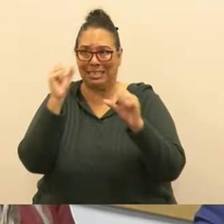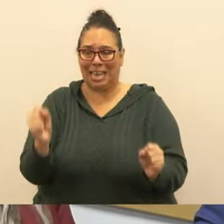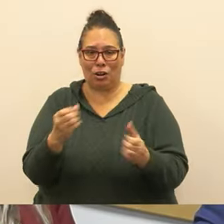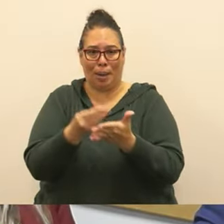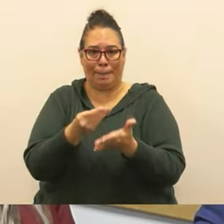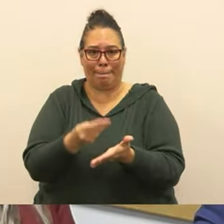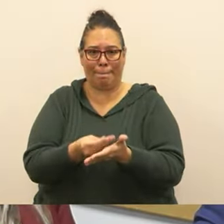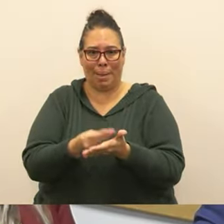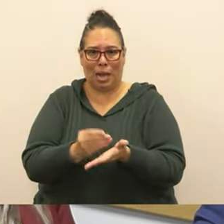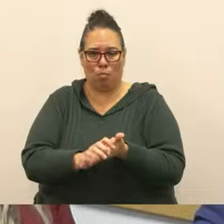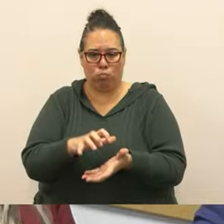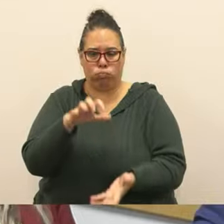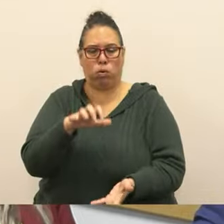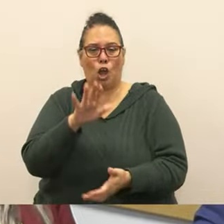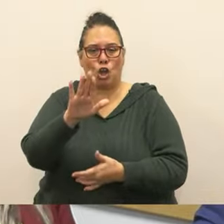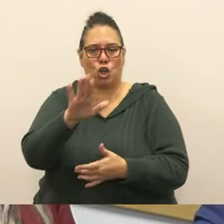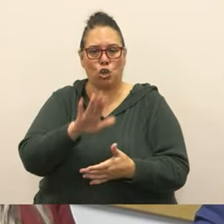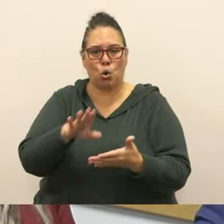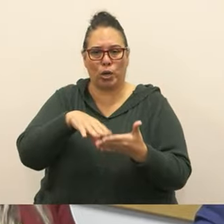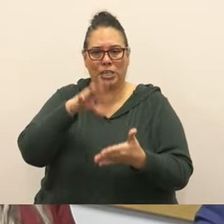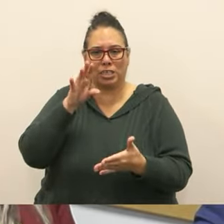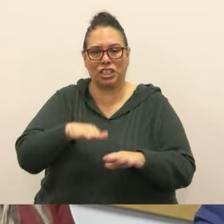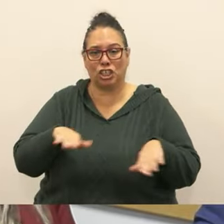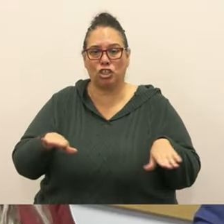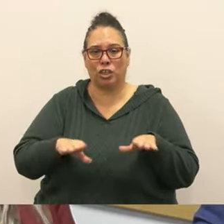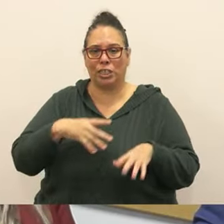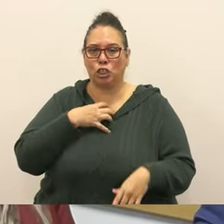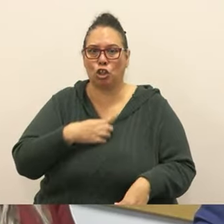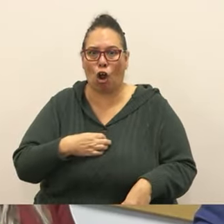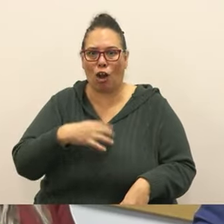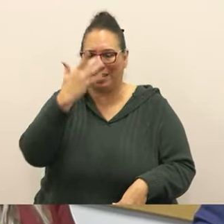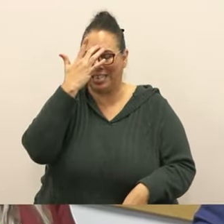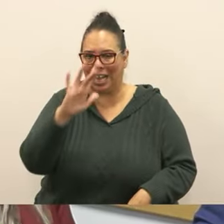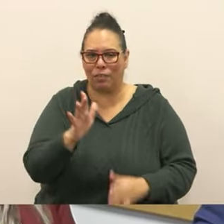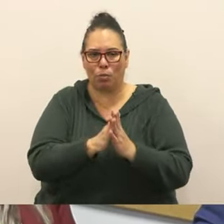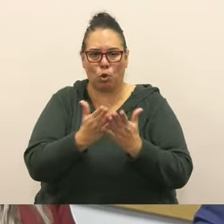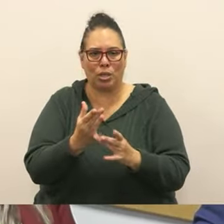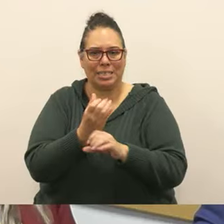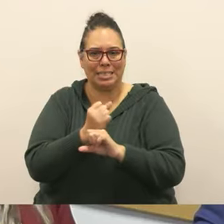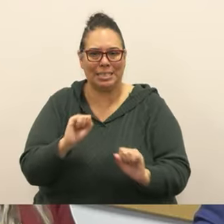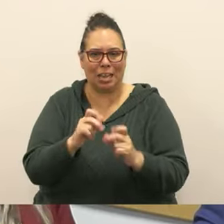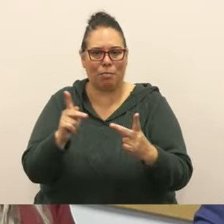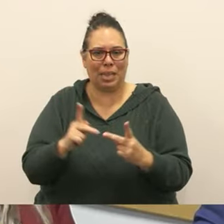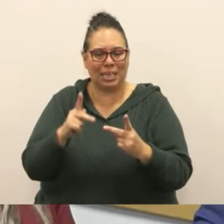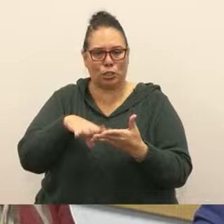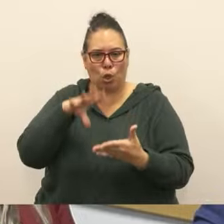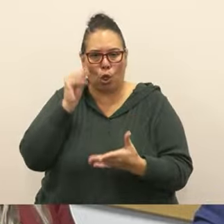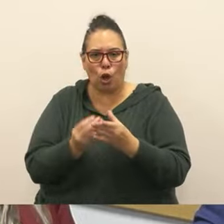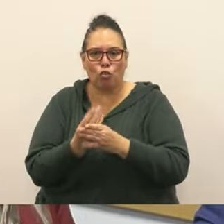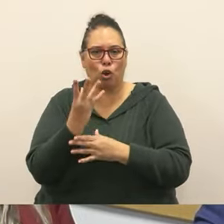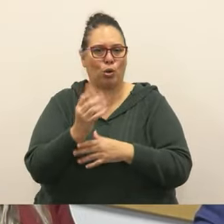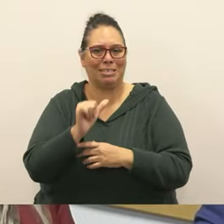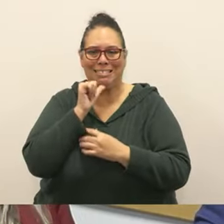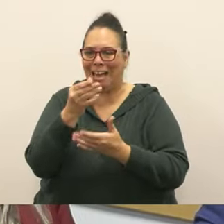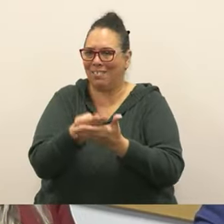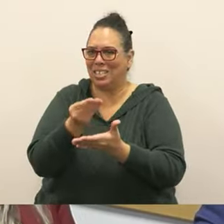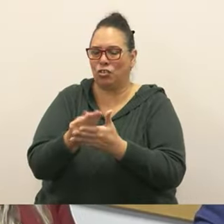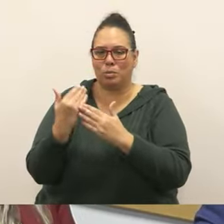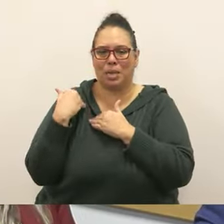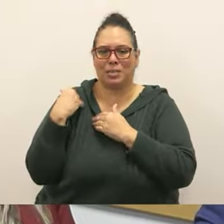bloated, your children starve intellectually. They starve for books, for support, for safe staff places to learn and grow. This is not fiscal responsibility.